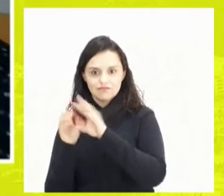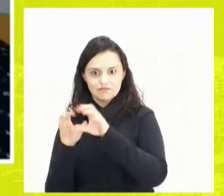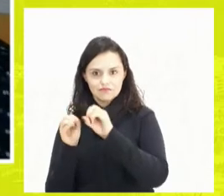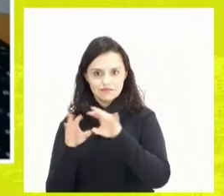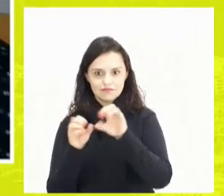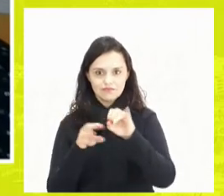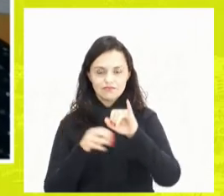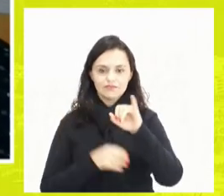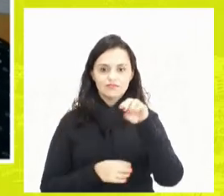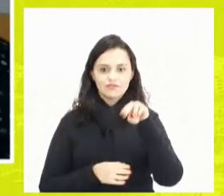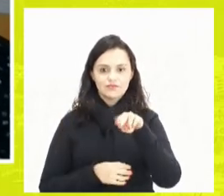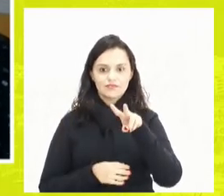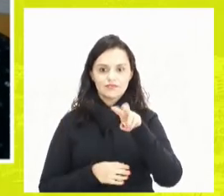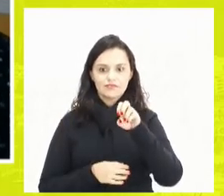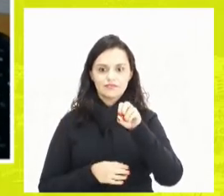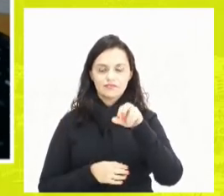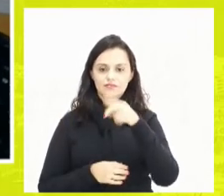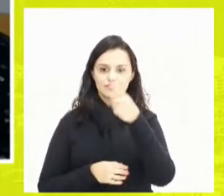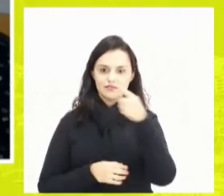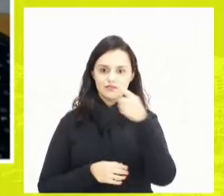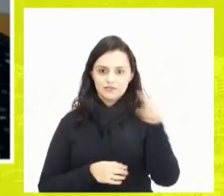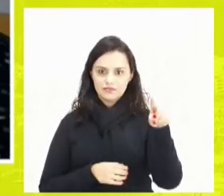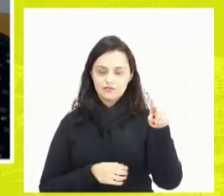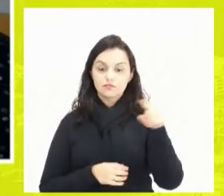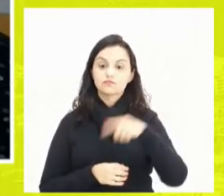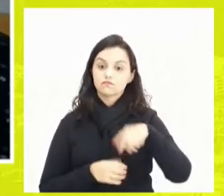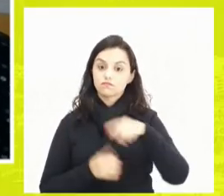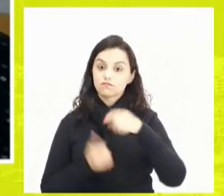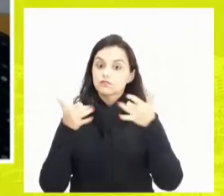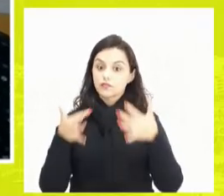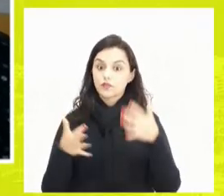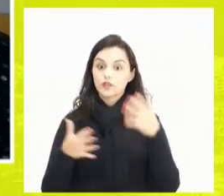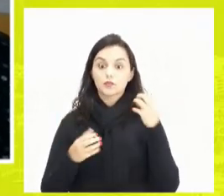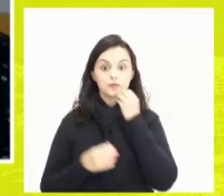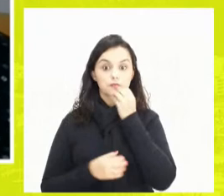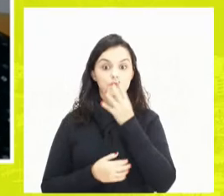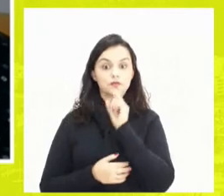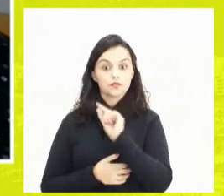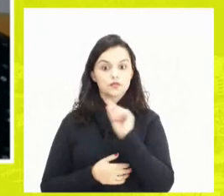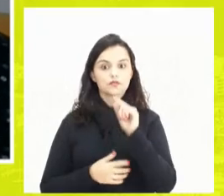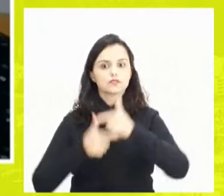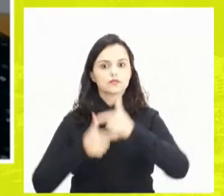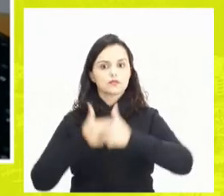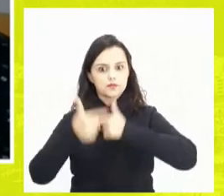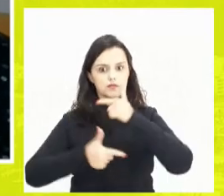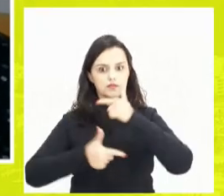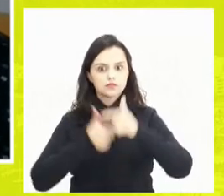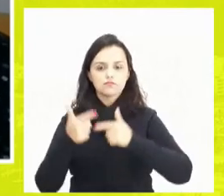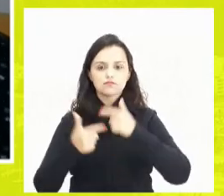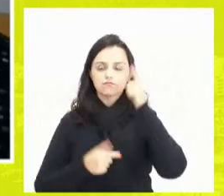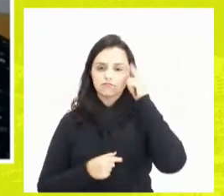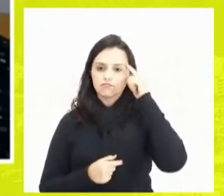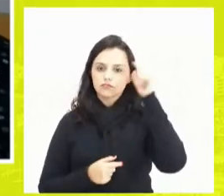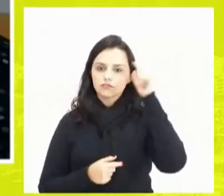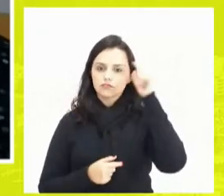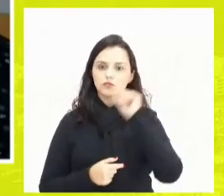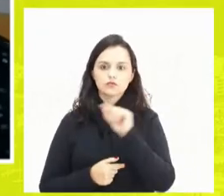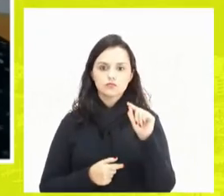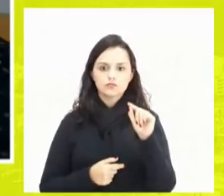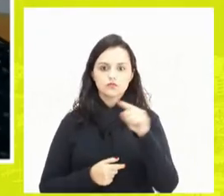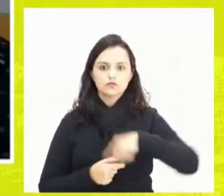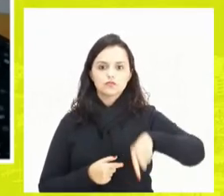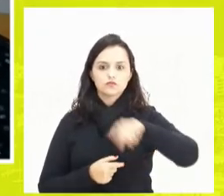all for those who participate in the academic immersion louise this is all about what we've been working with we